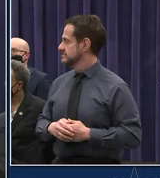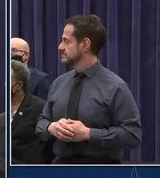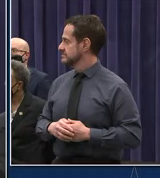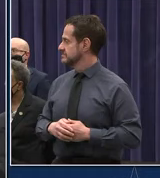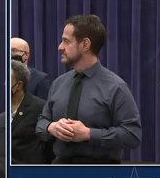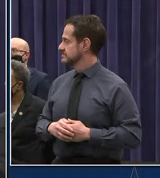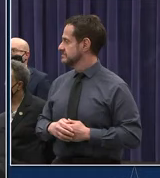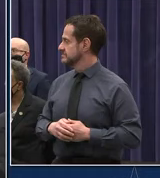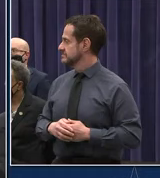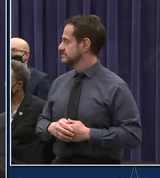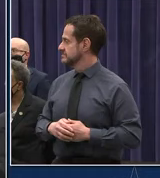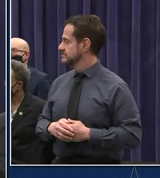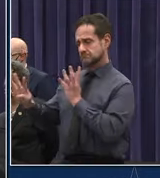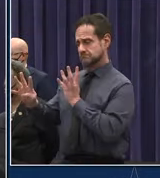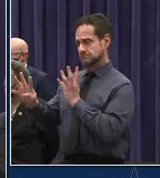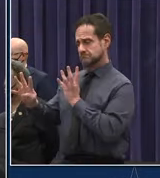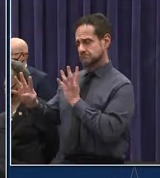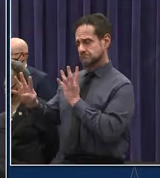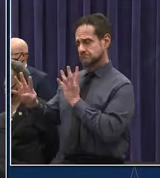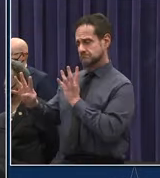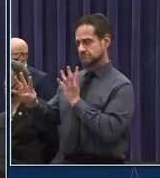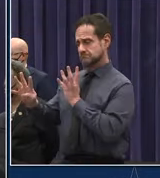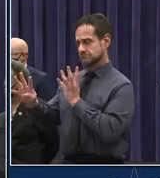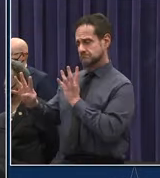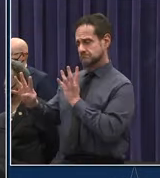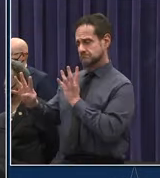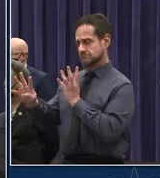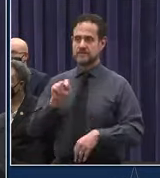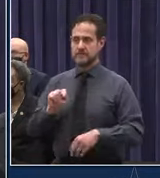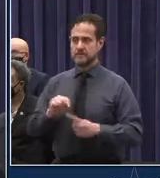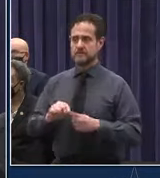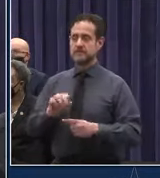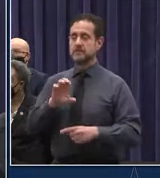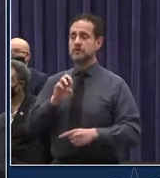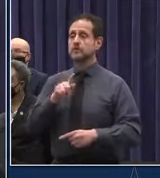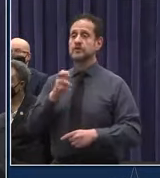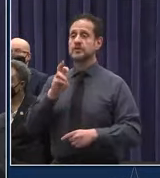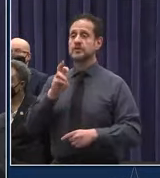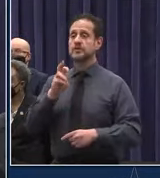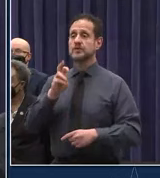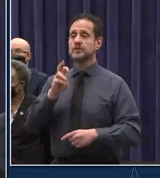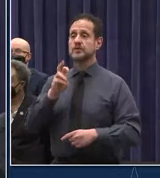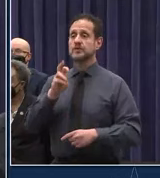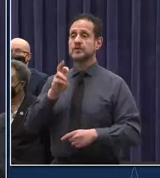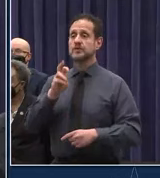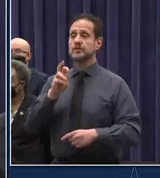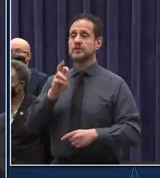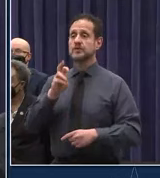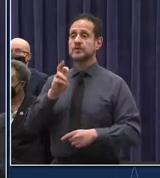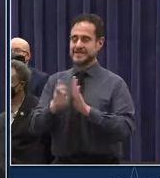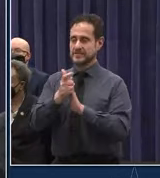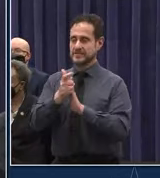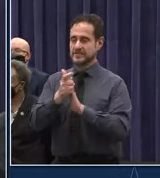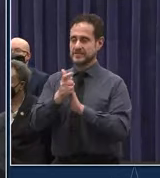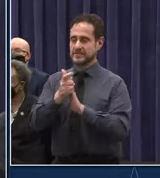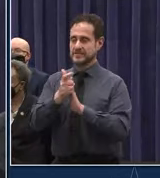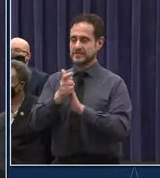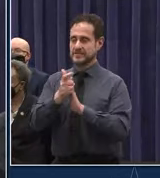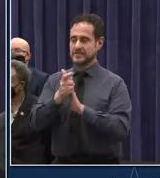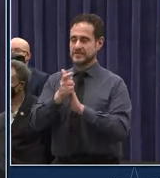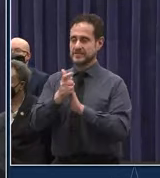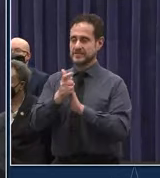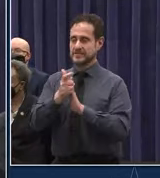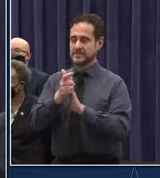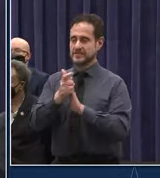but obviously Mayor Lightfoot, Cook County State's Attorney Kim Fox, and we have New Life